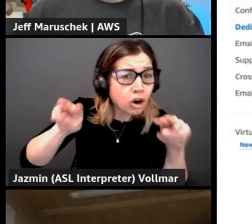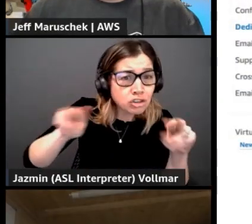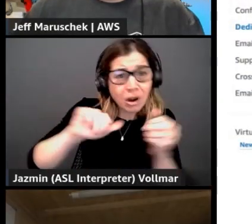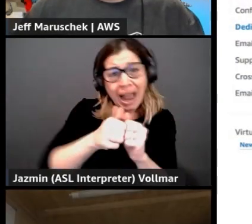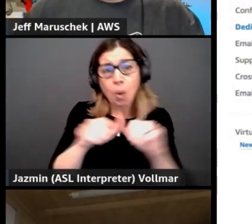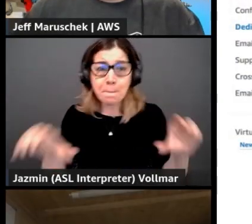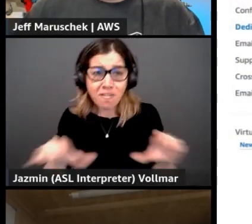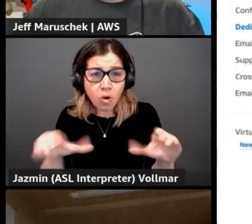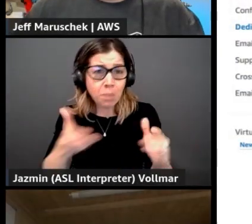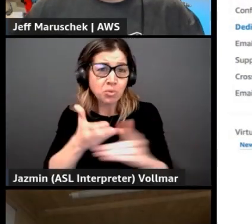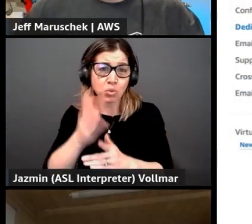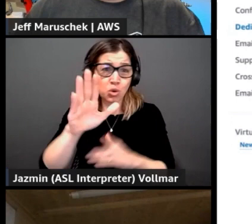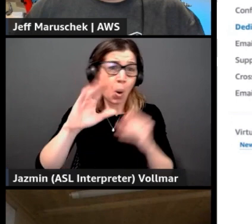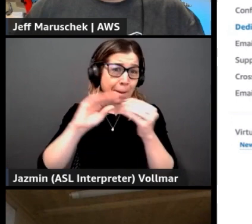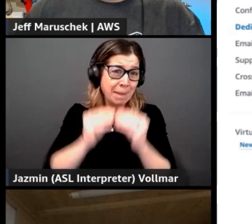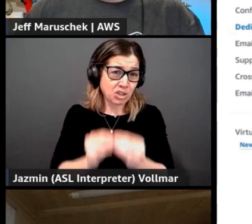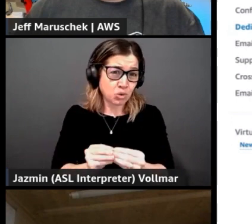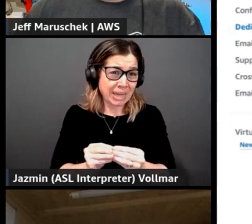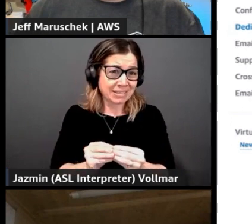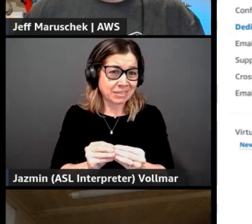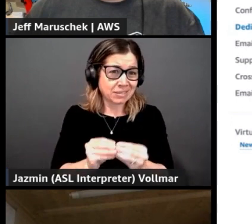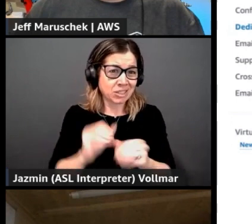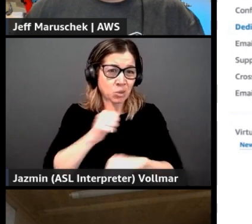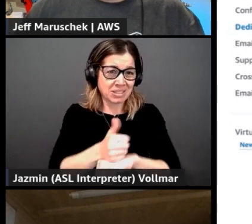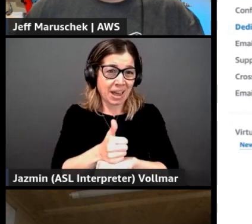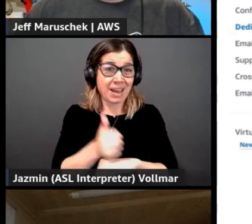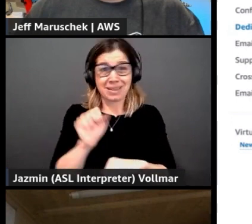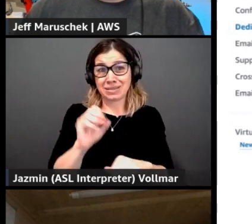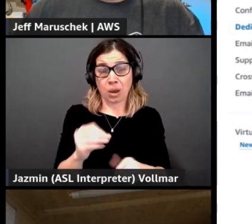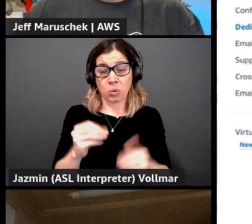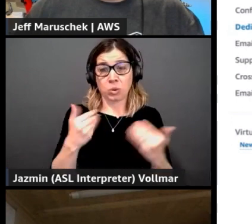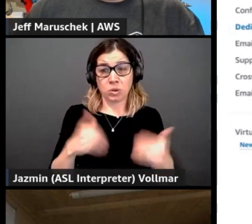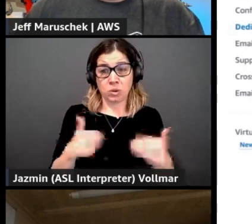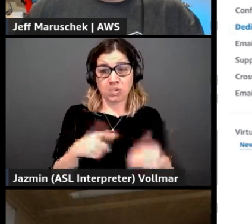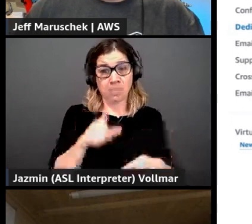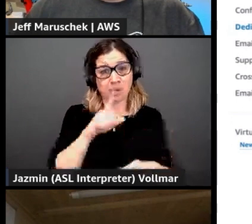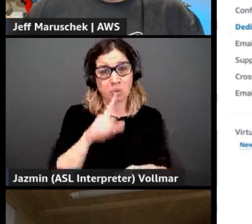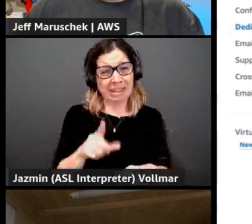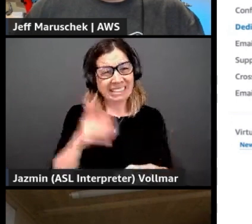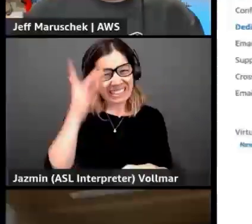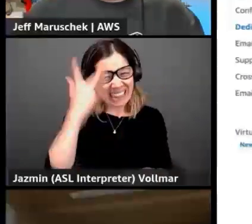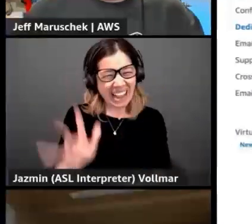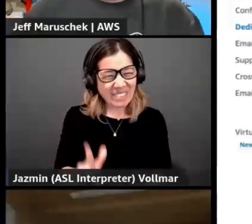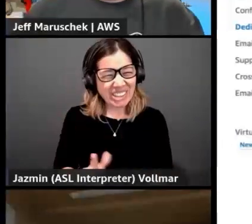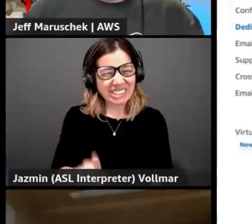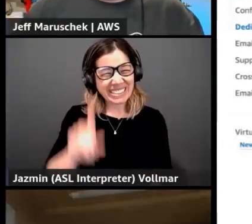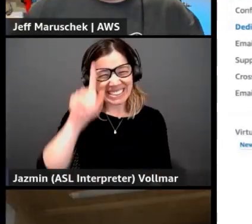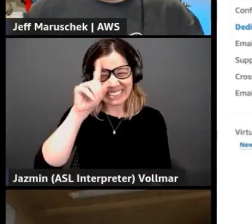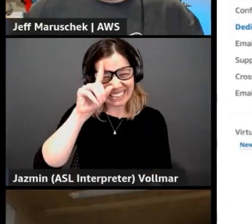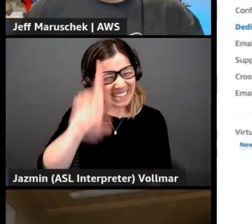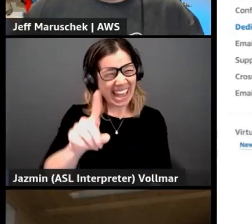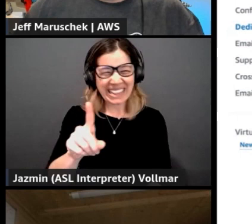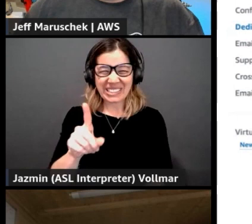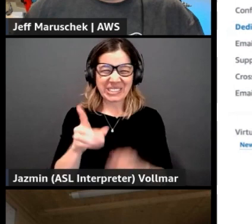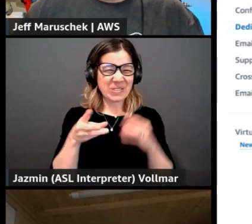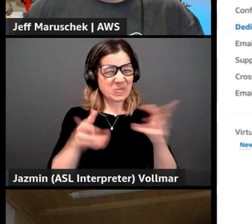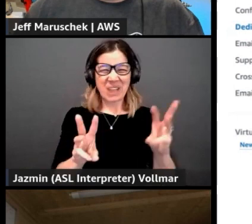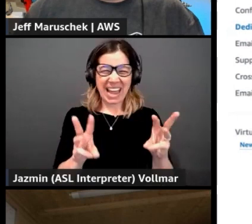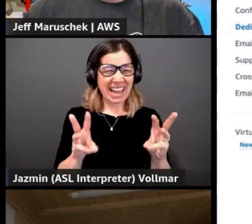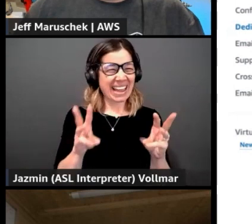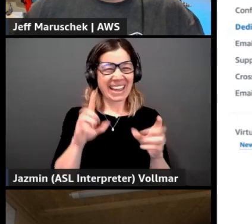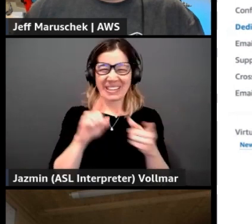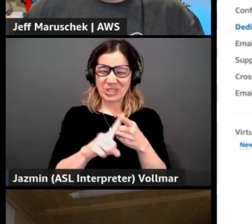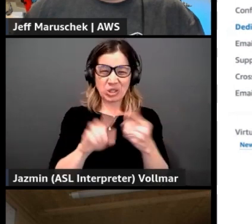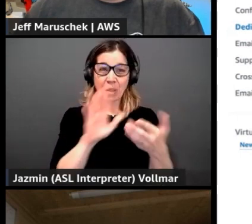metrics. So it's a really clever and intelligent kind of way of